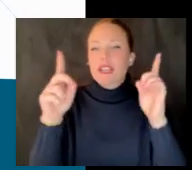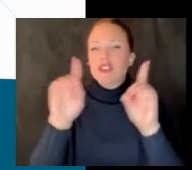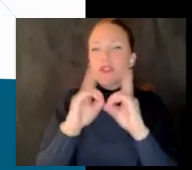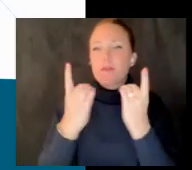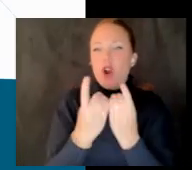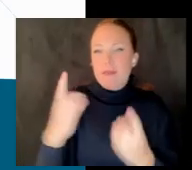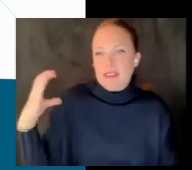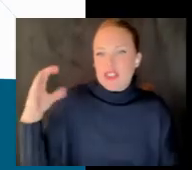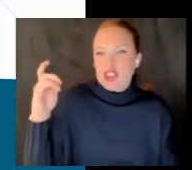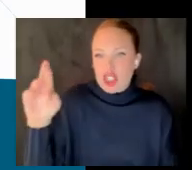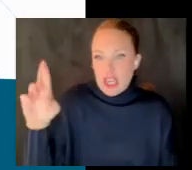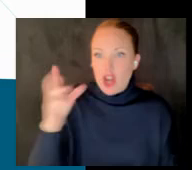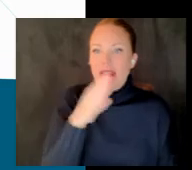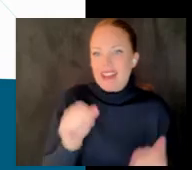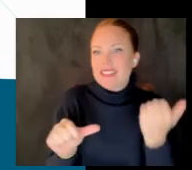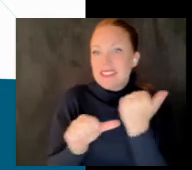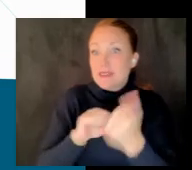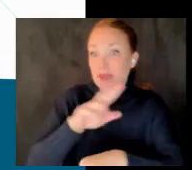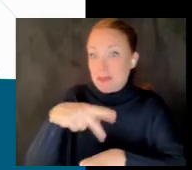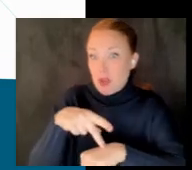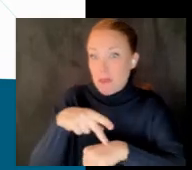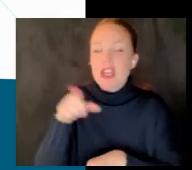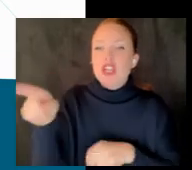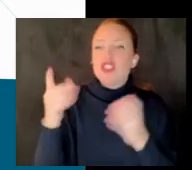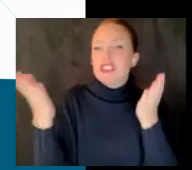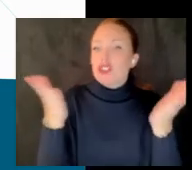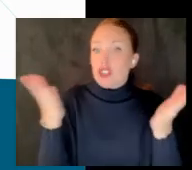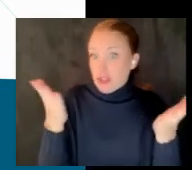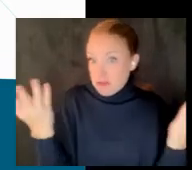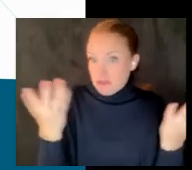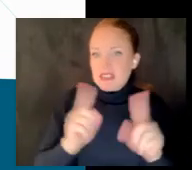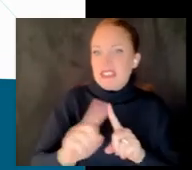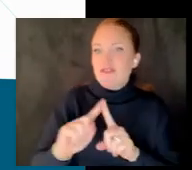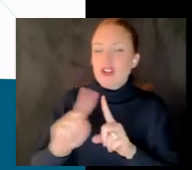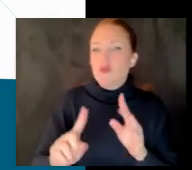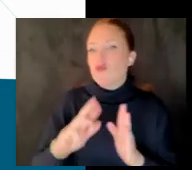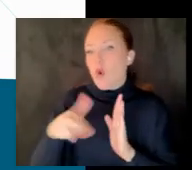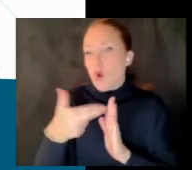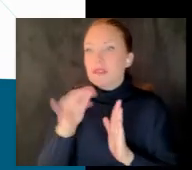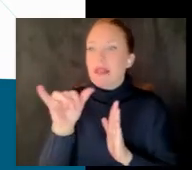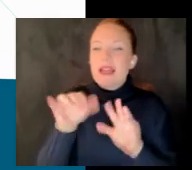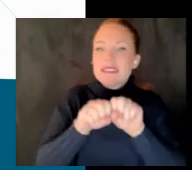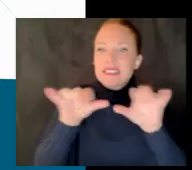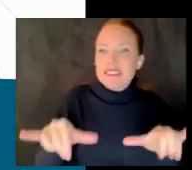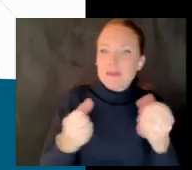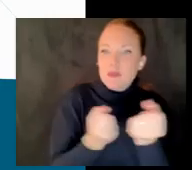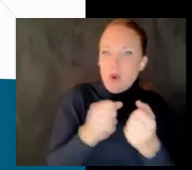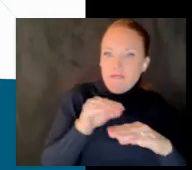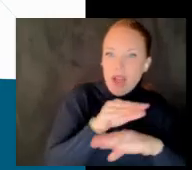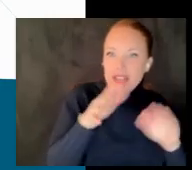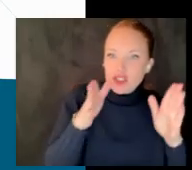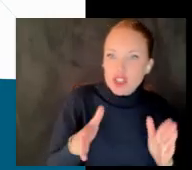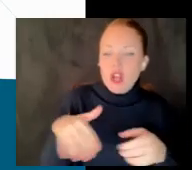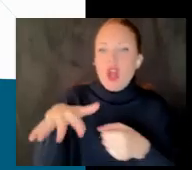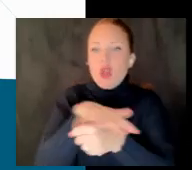assistant principal. She has also served in specialized roles such as Systems of Support Advisor, Local